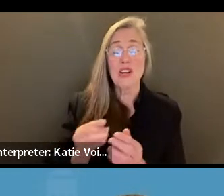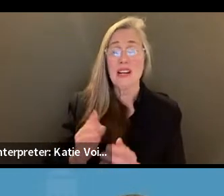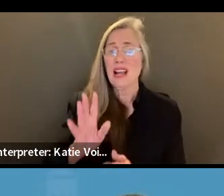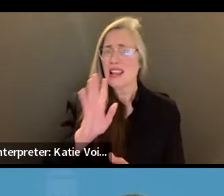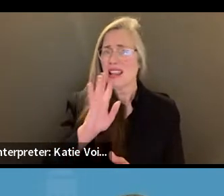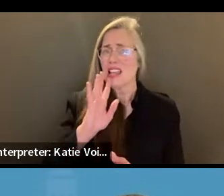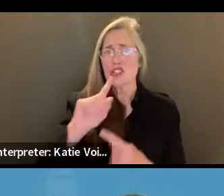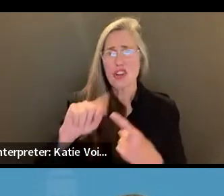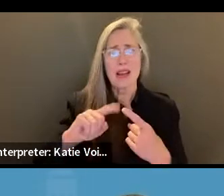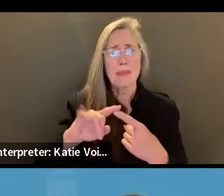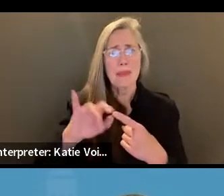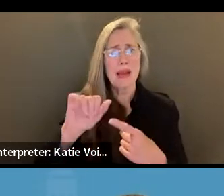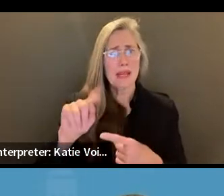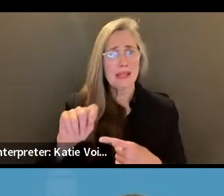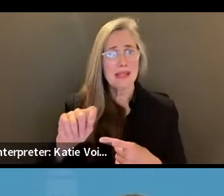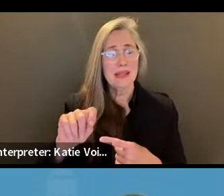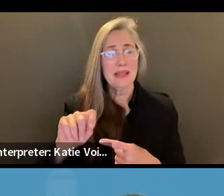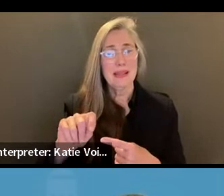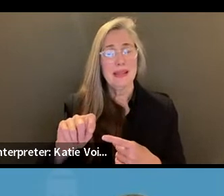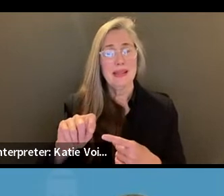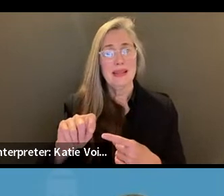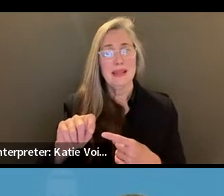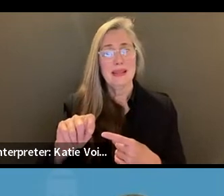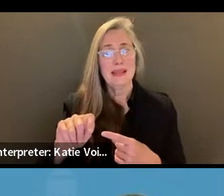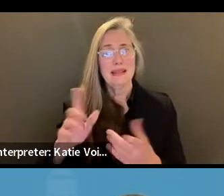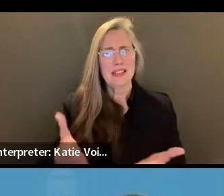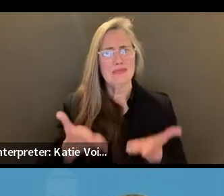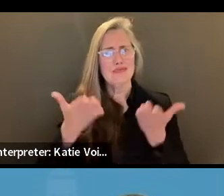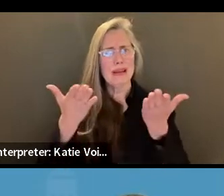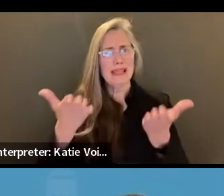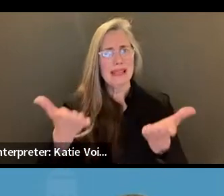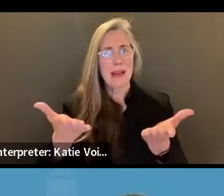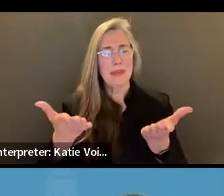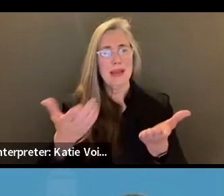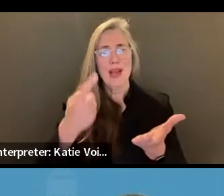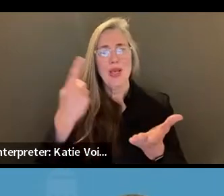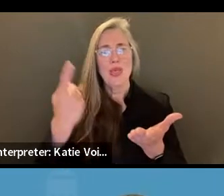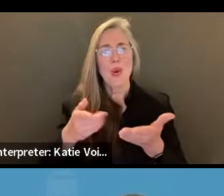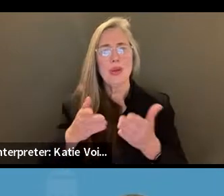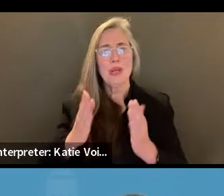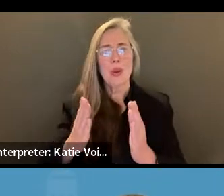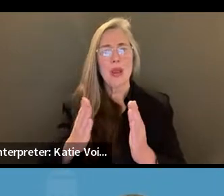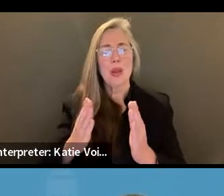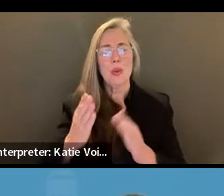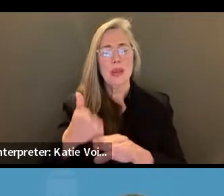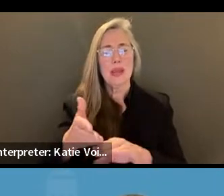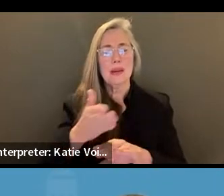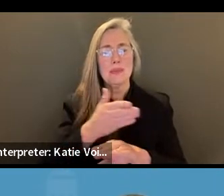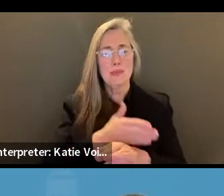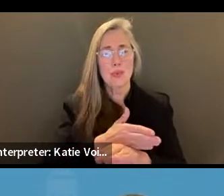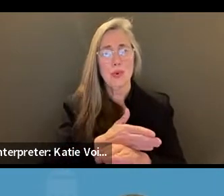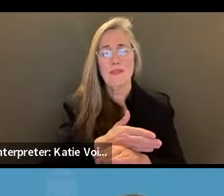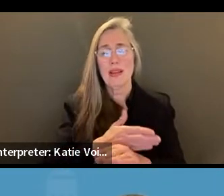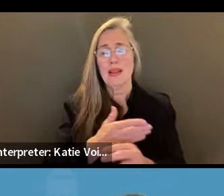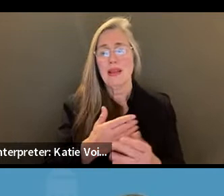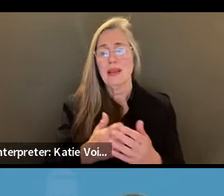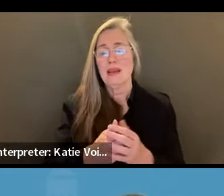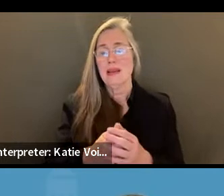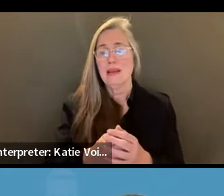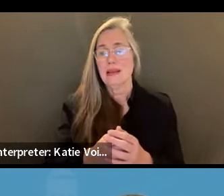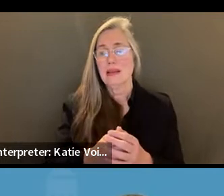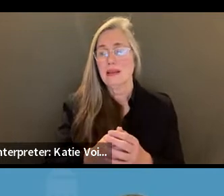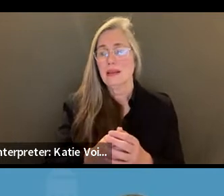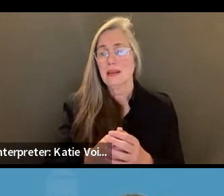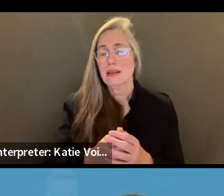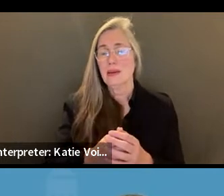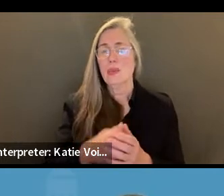I feel, the only way that we're going to improve, and how we can, all of us can invest in this